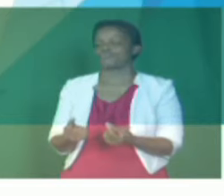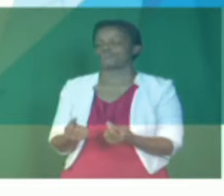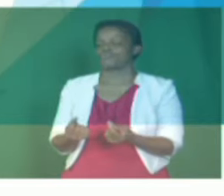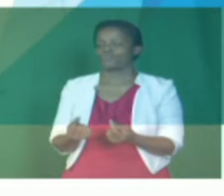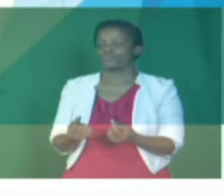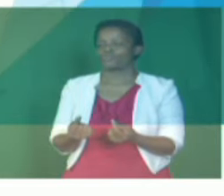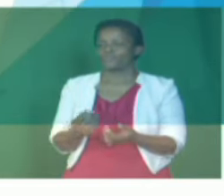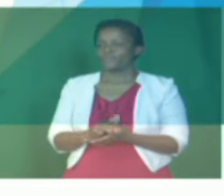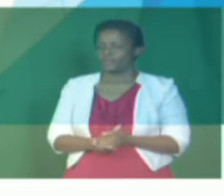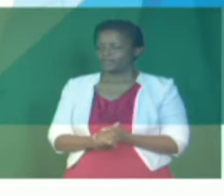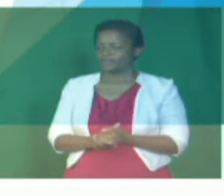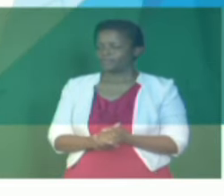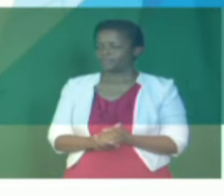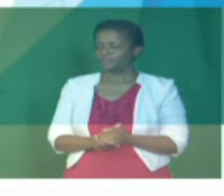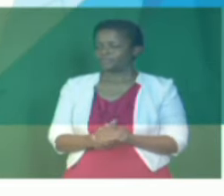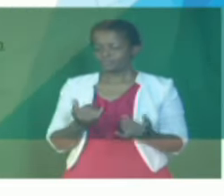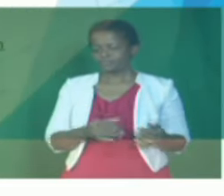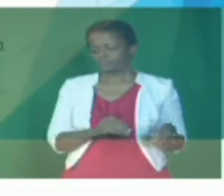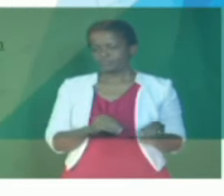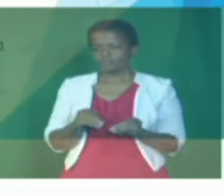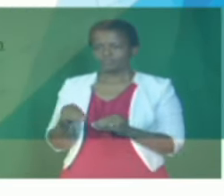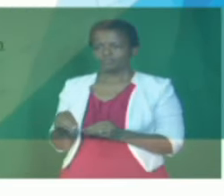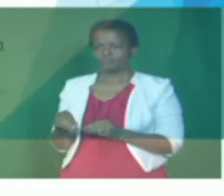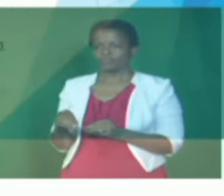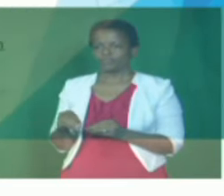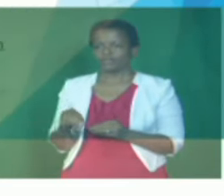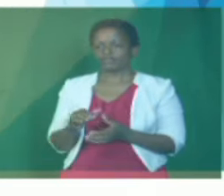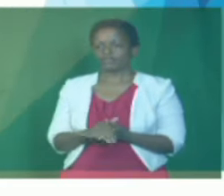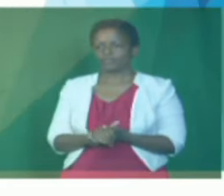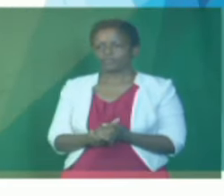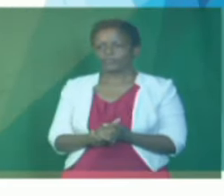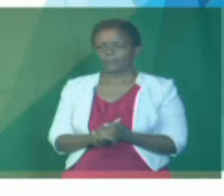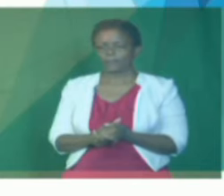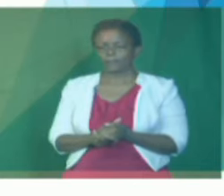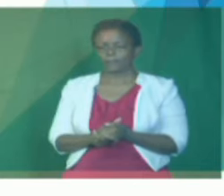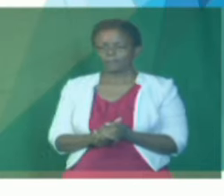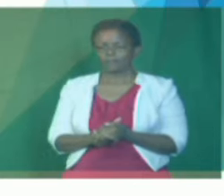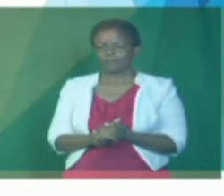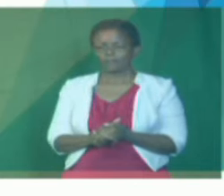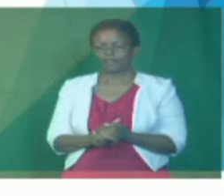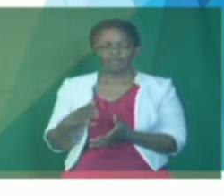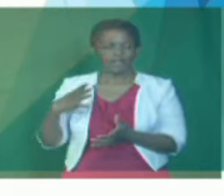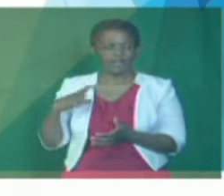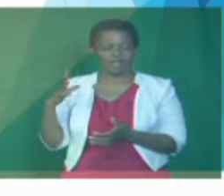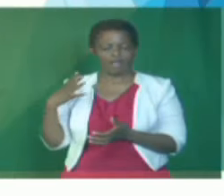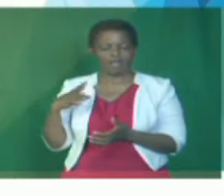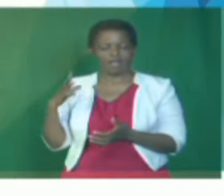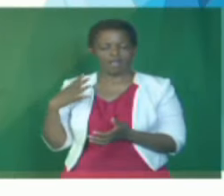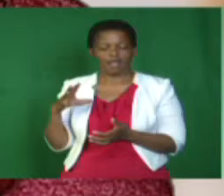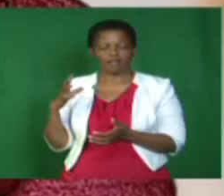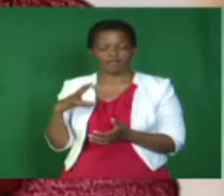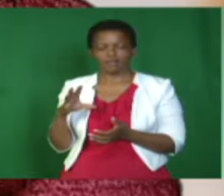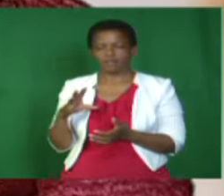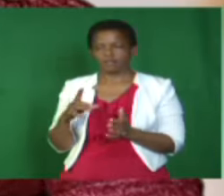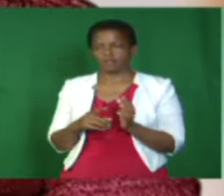We are going to go forward and look into another aspect that I want to just make